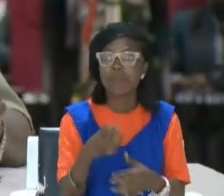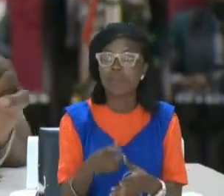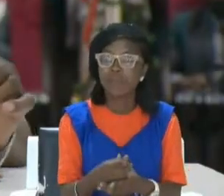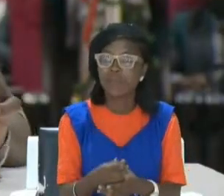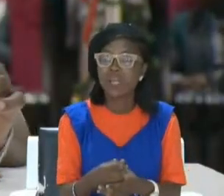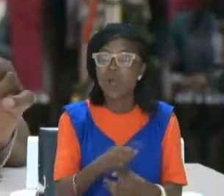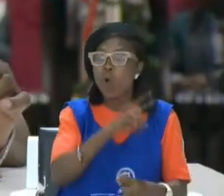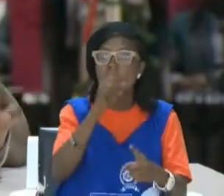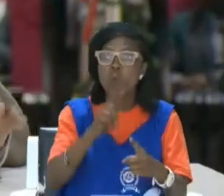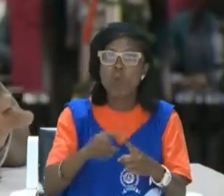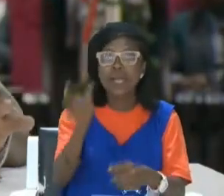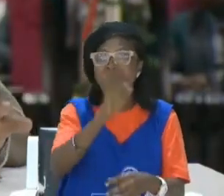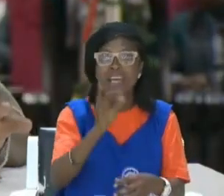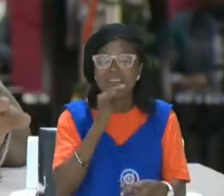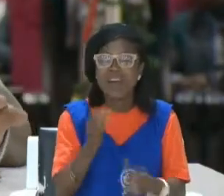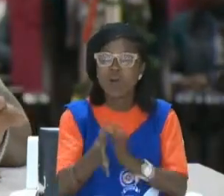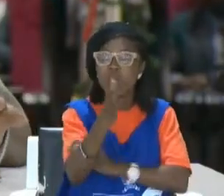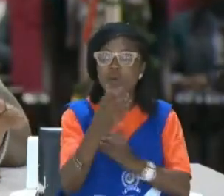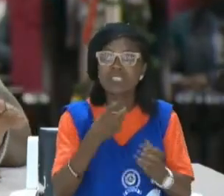And whenever God speaks,